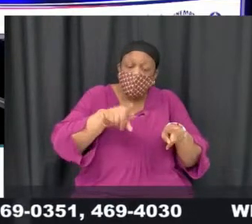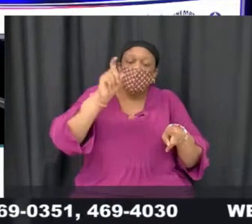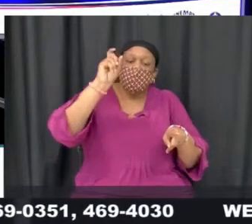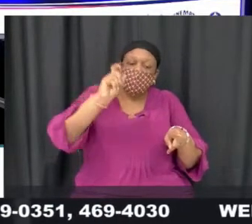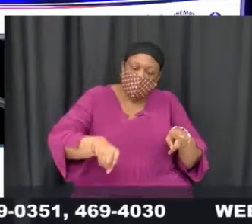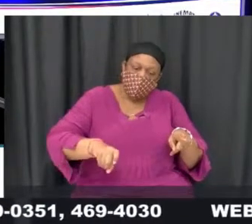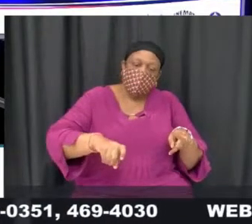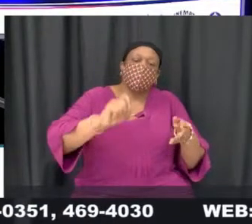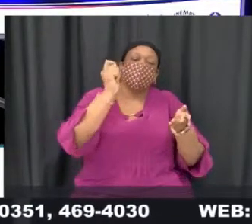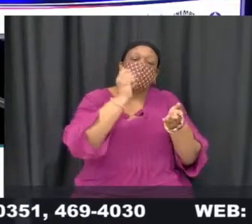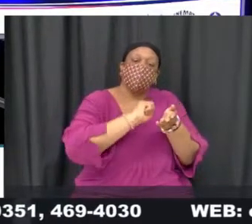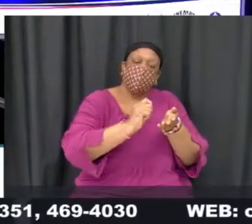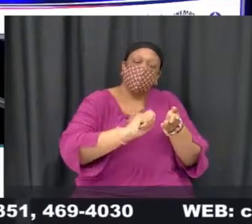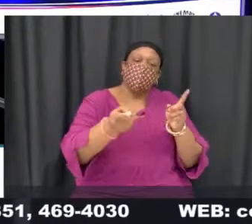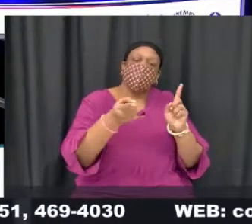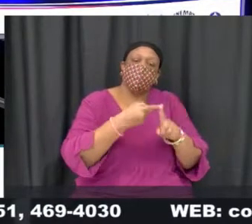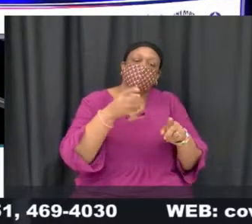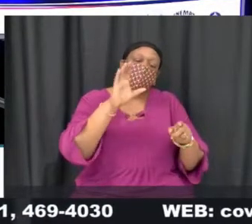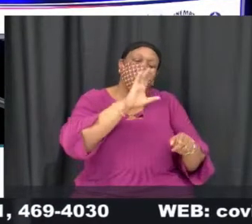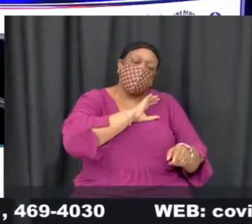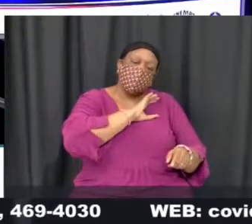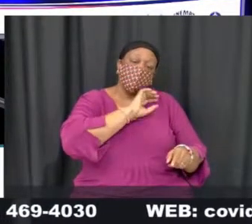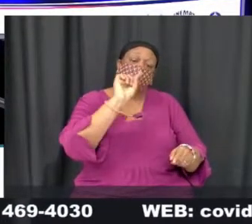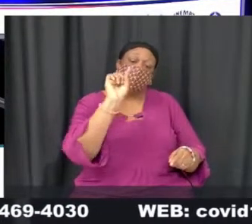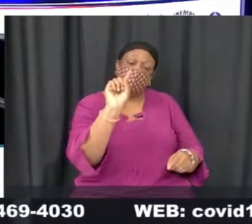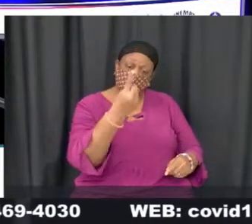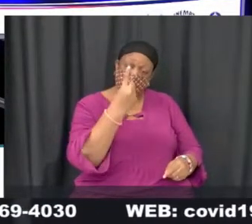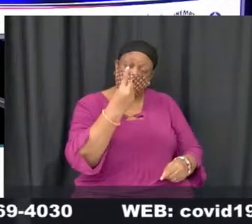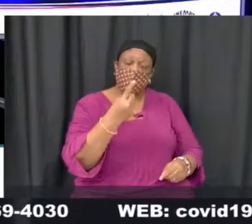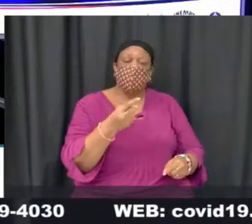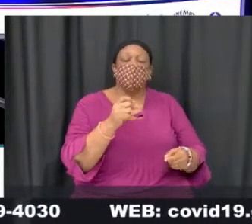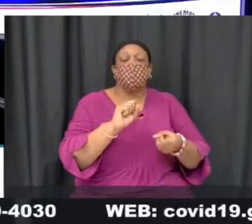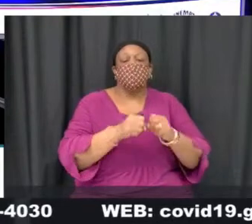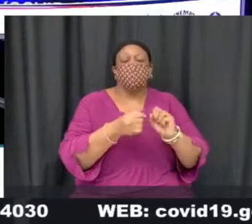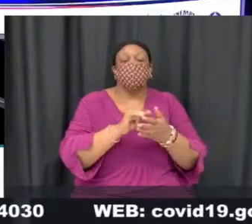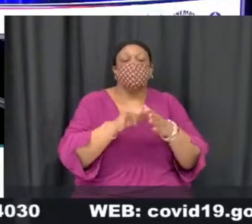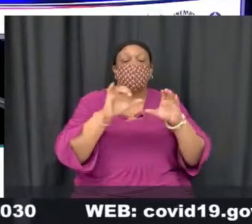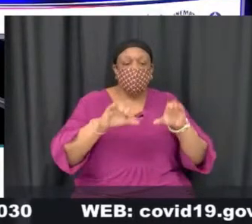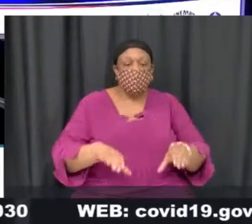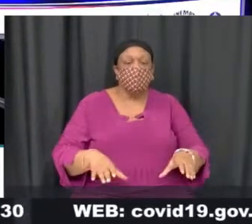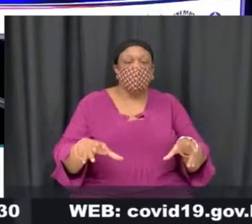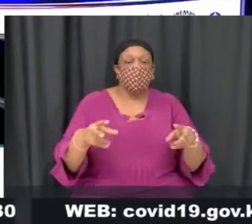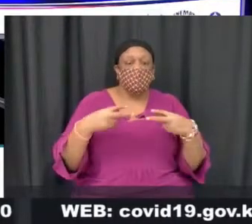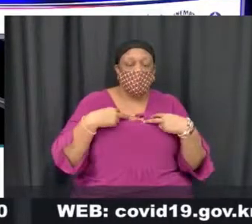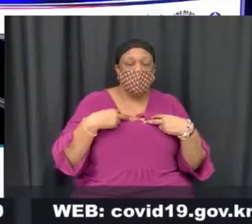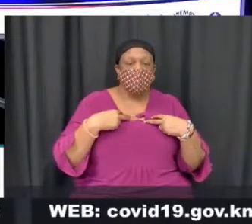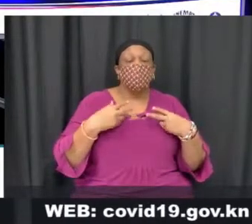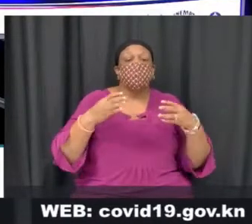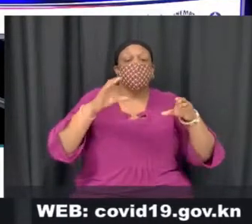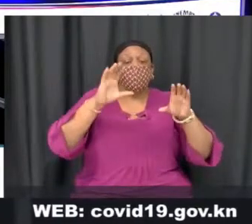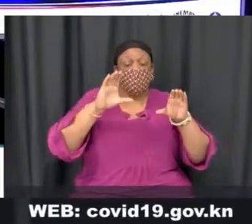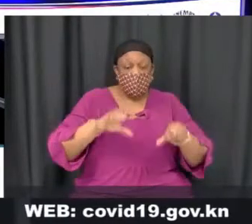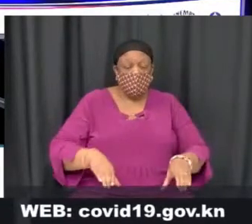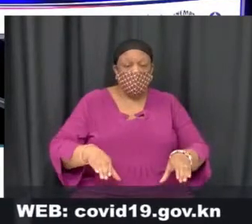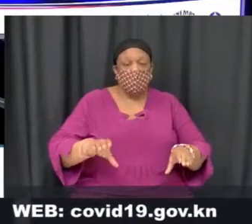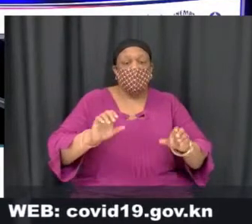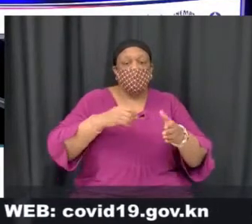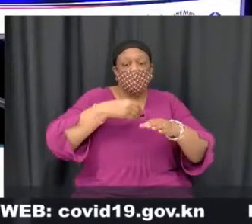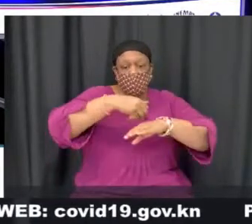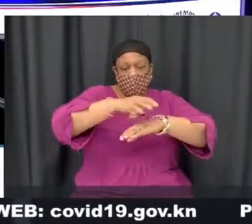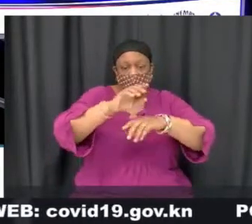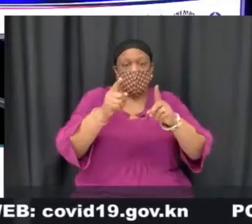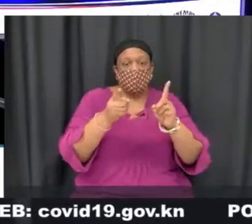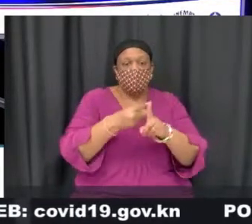to host these limited events that will be permitted. You may apply through the website